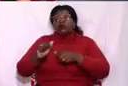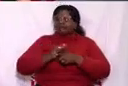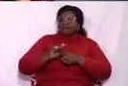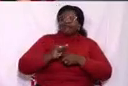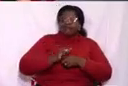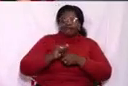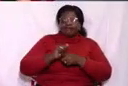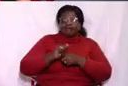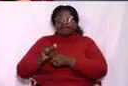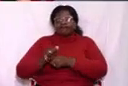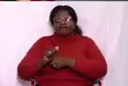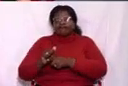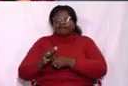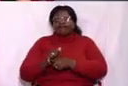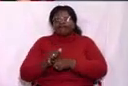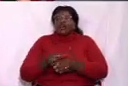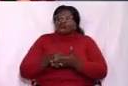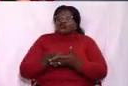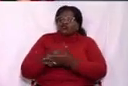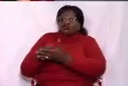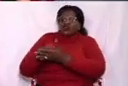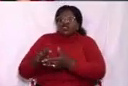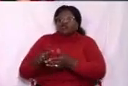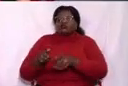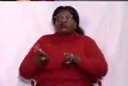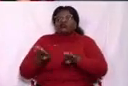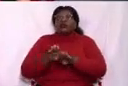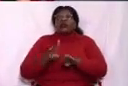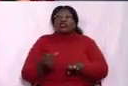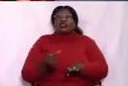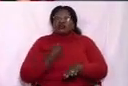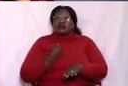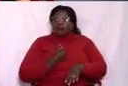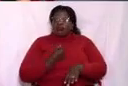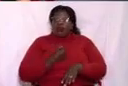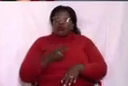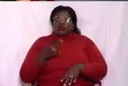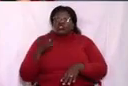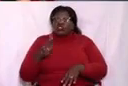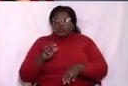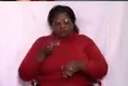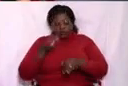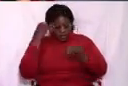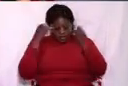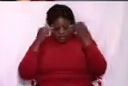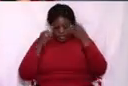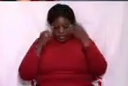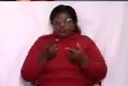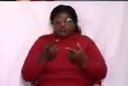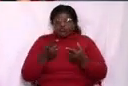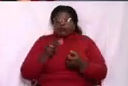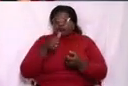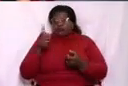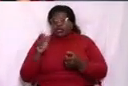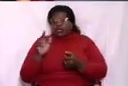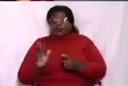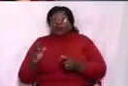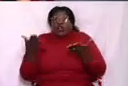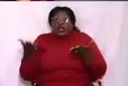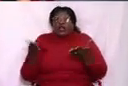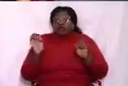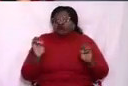you try out these, and so it's really just testing out ideas and see what works for you. That's right. Excellent.